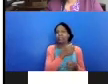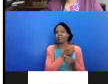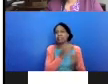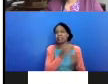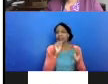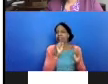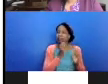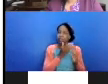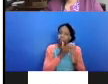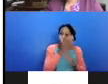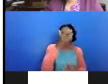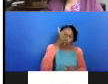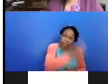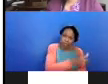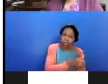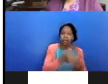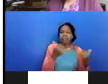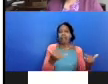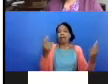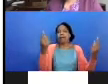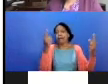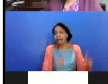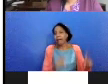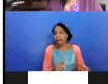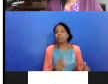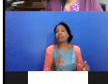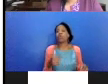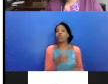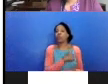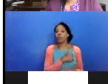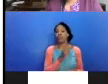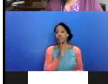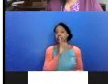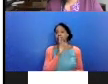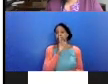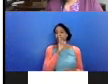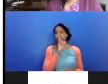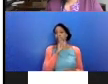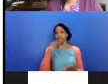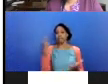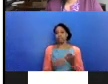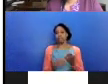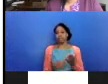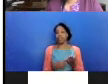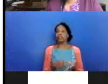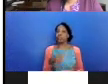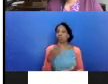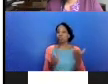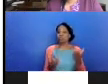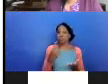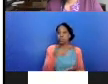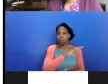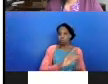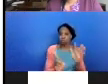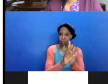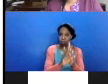so as a result, what men would come in with horrendous stories of racism and poverty and other men's violence and the violence that they've